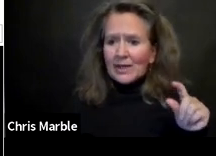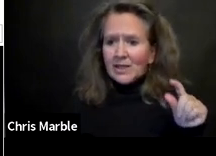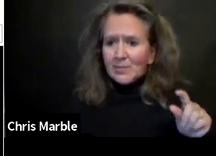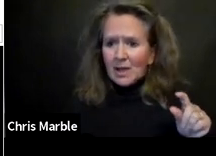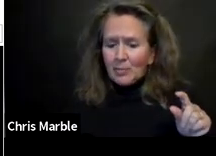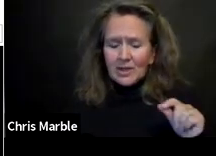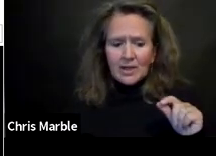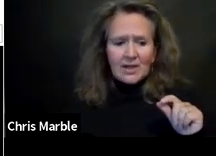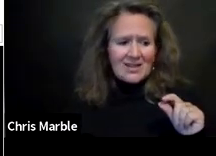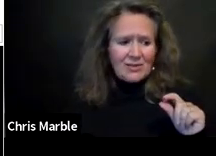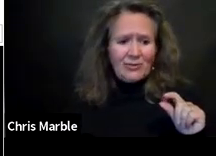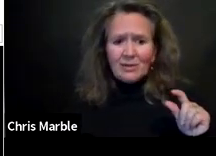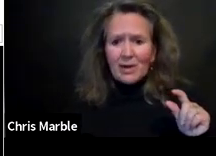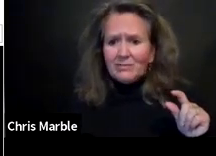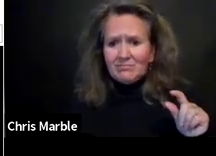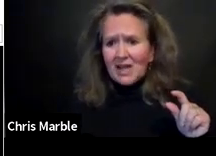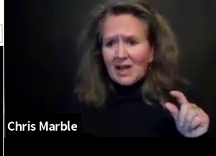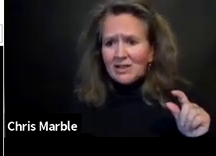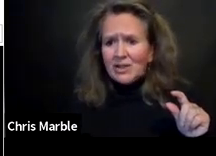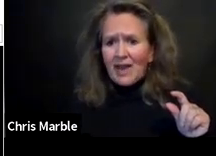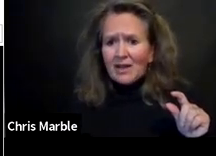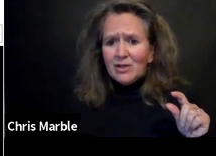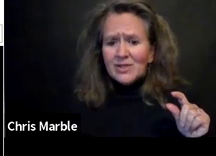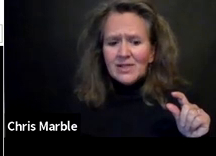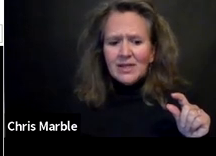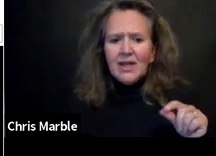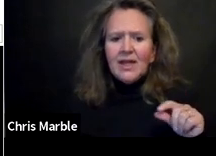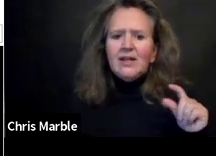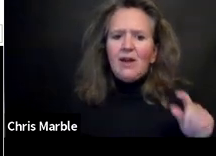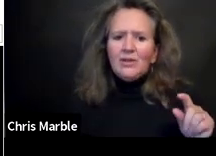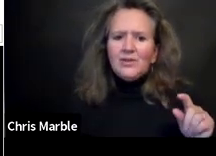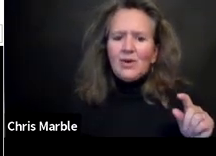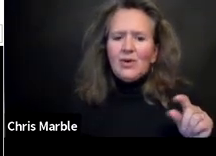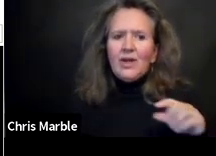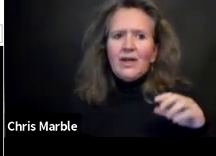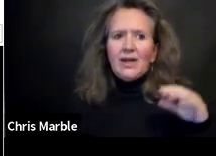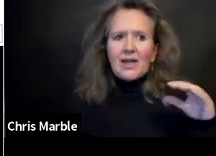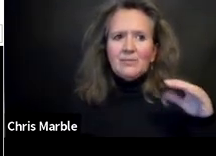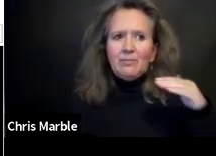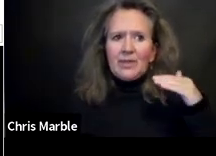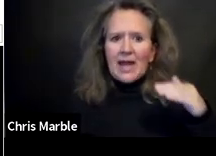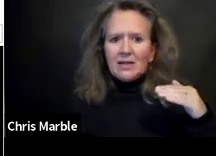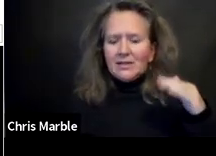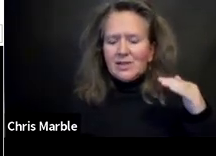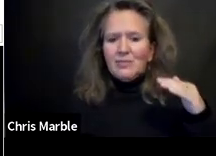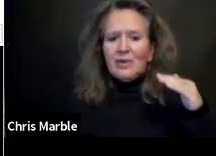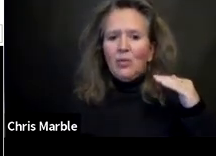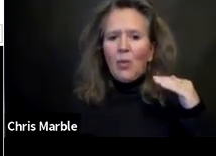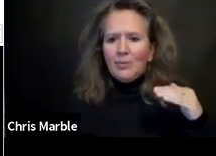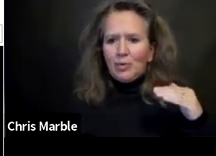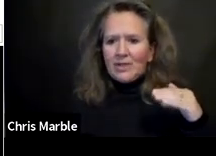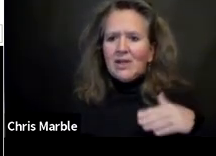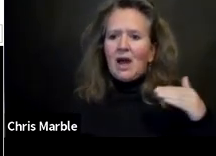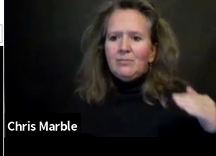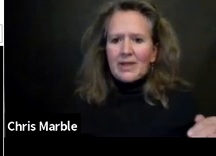quick. It keeps up. It has a fair high degree of accuracy. And it also has black, excuse me,